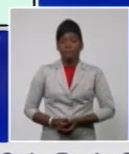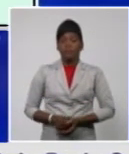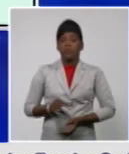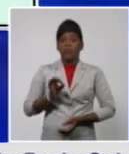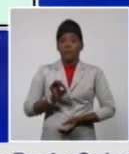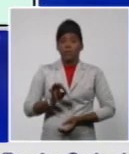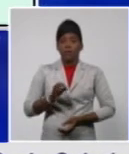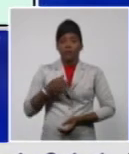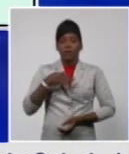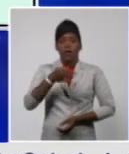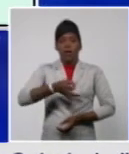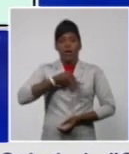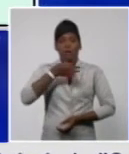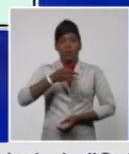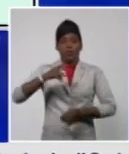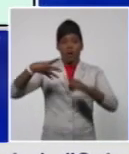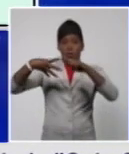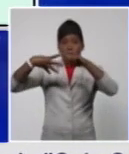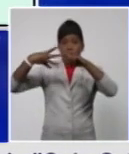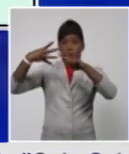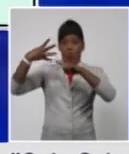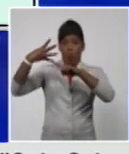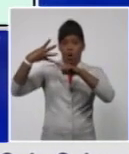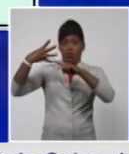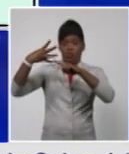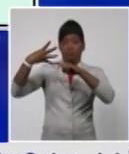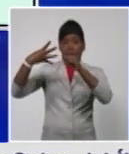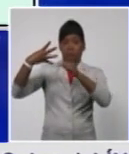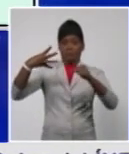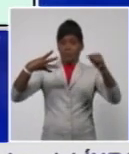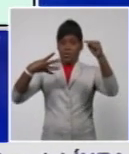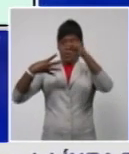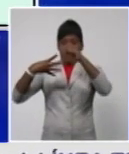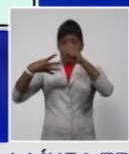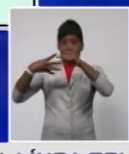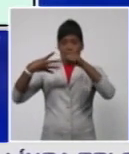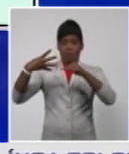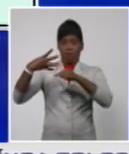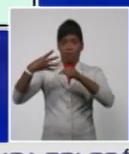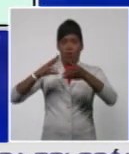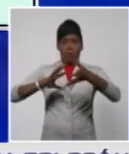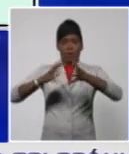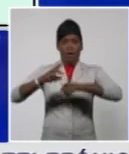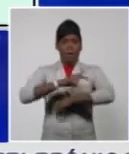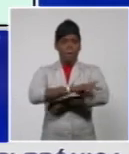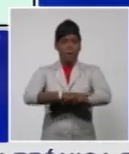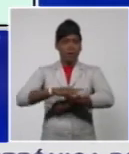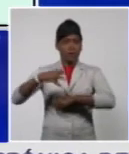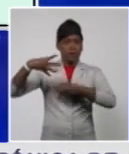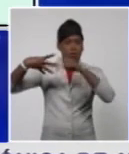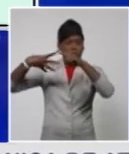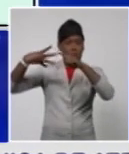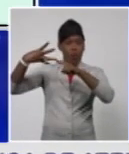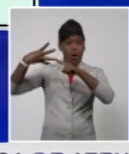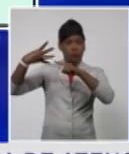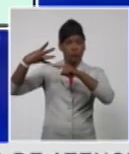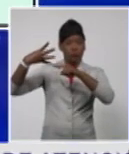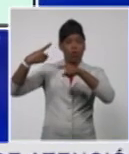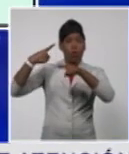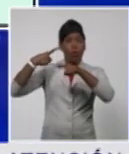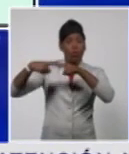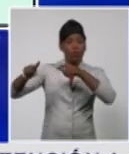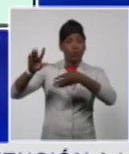Peru with 729,000 cases, Colombia with 716,000